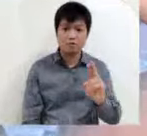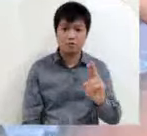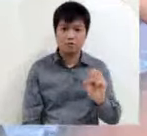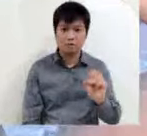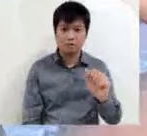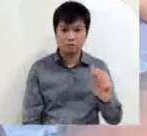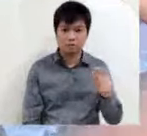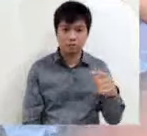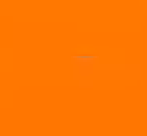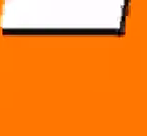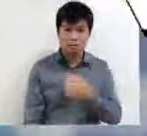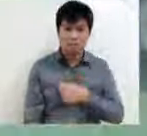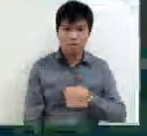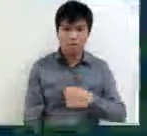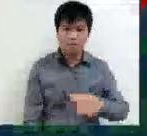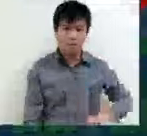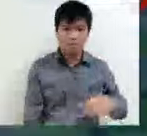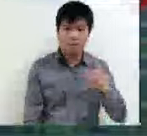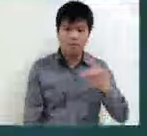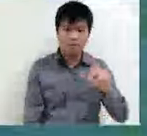Kay Carlson.